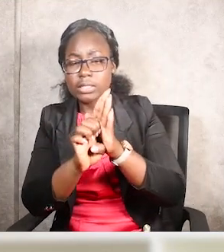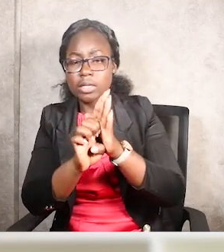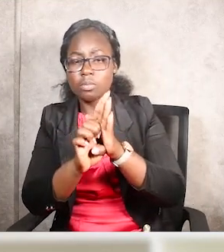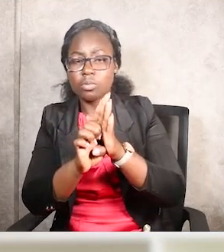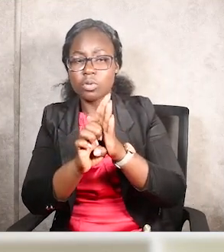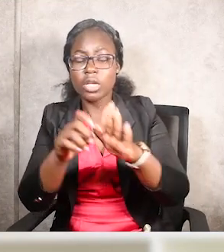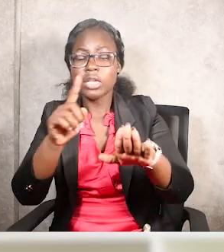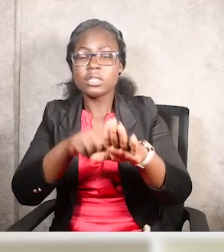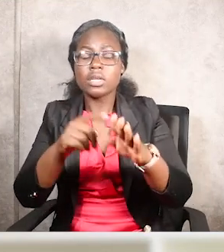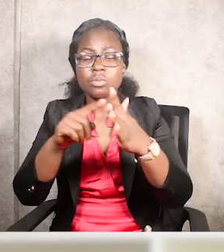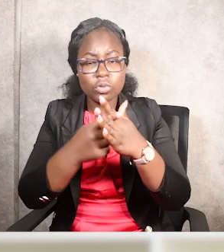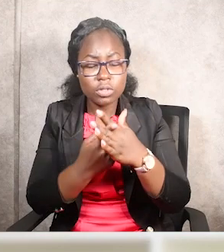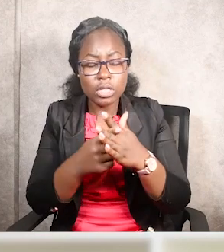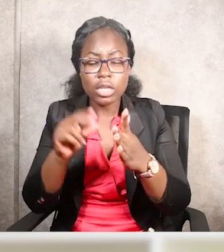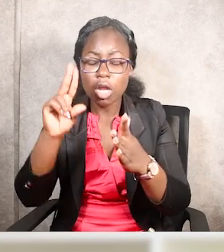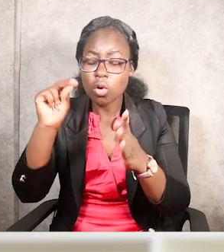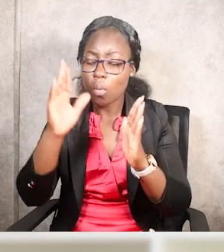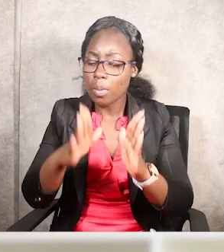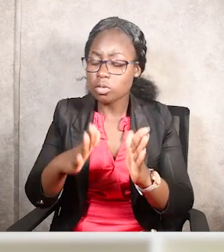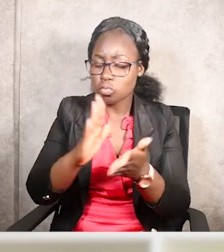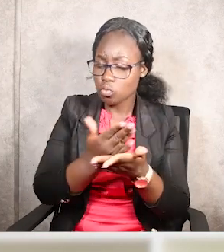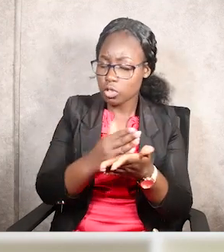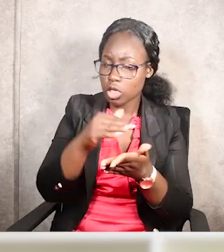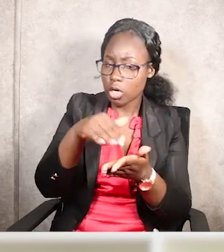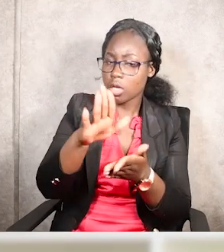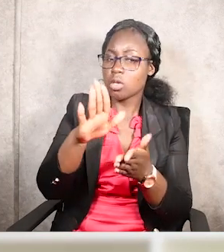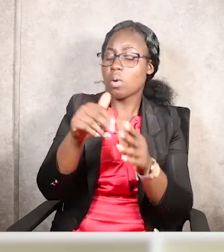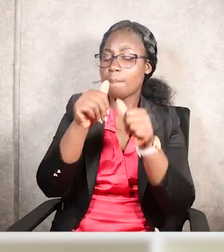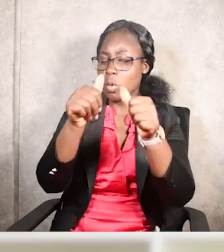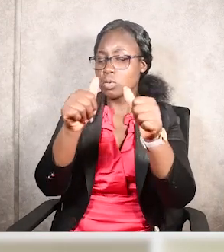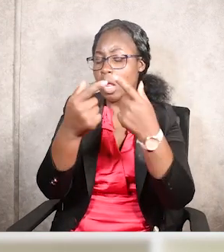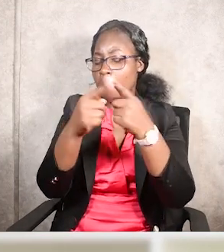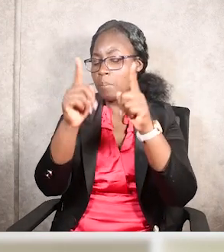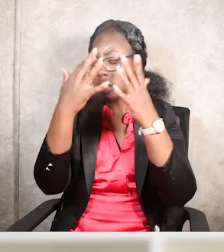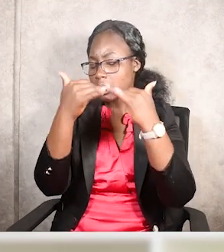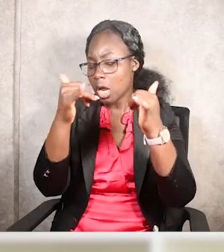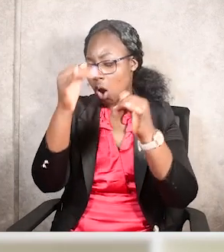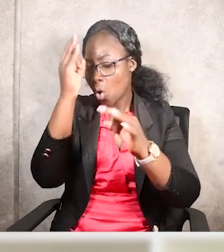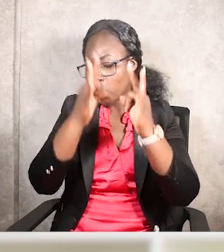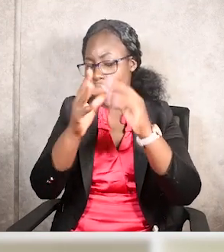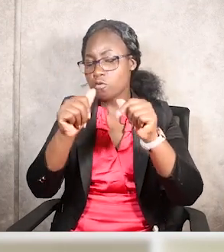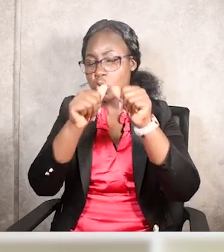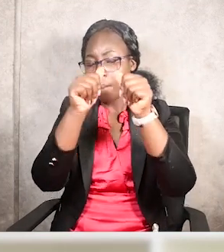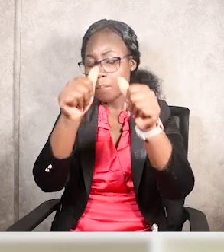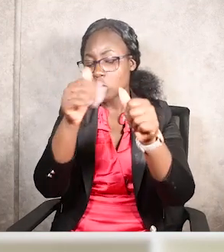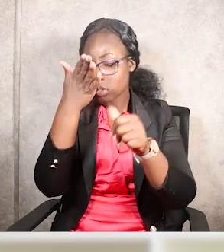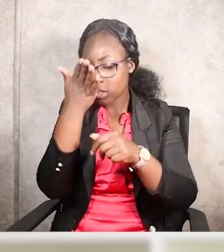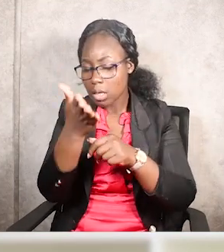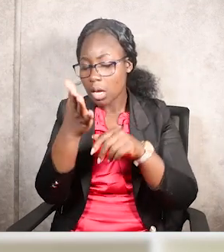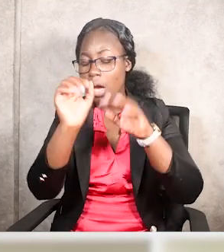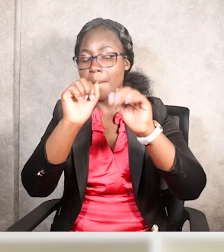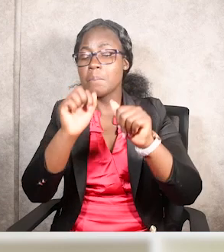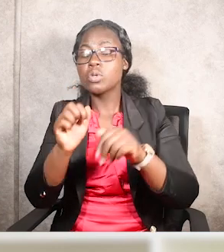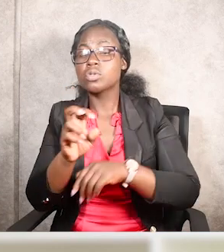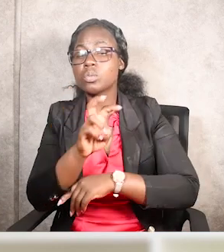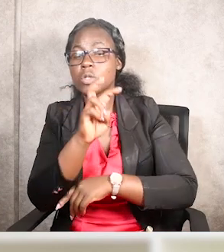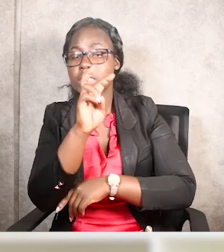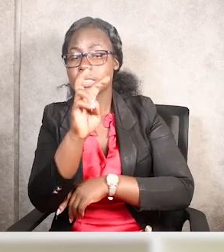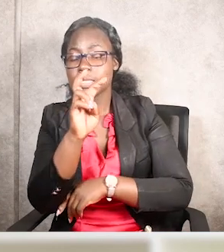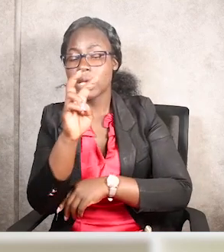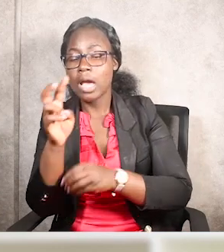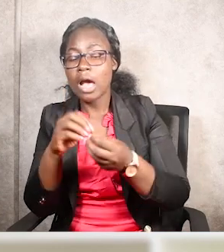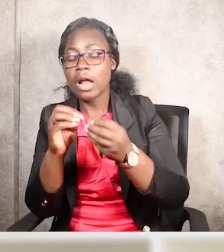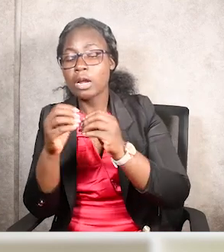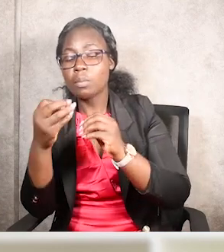shares, for example, when you started, no one was sharing your content, but now when you post the content, you can